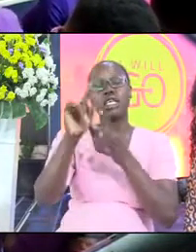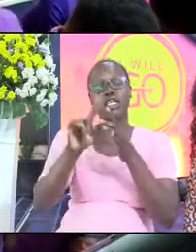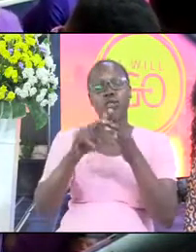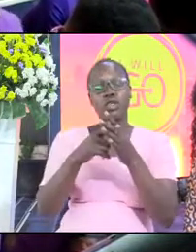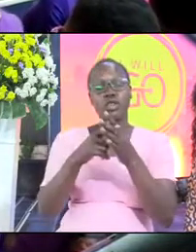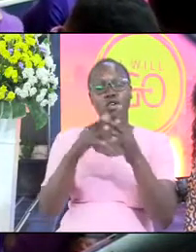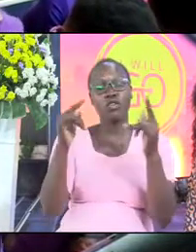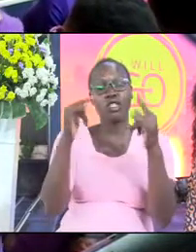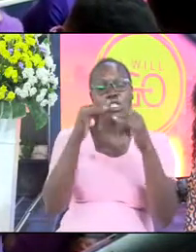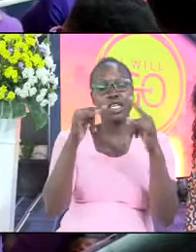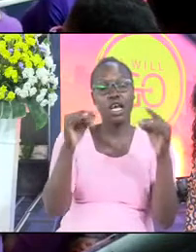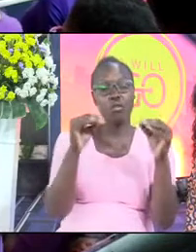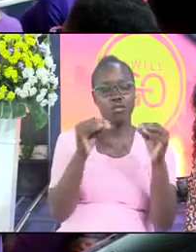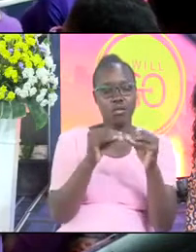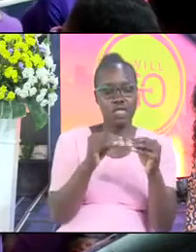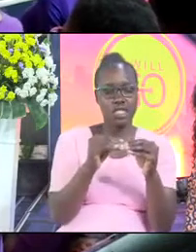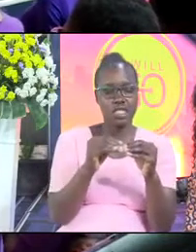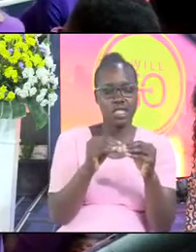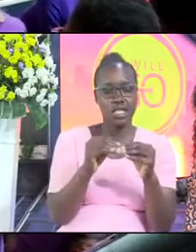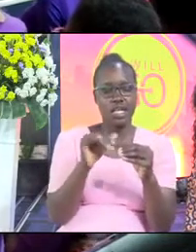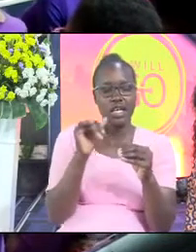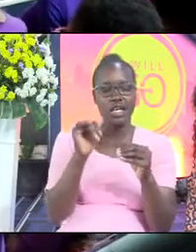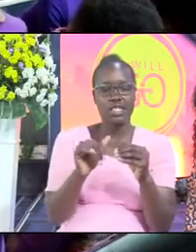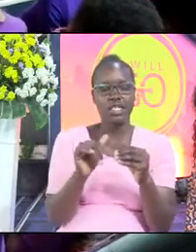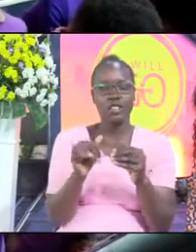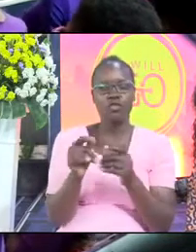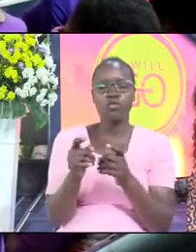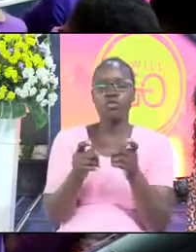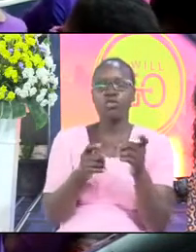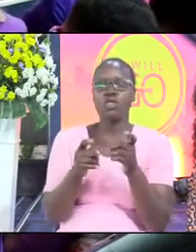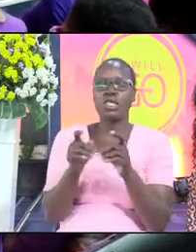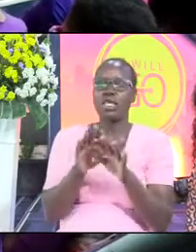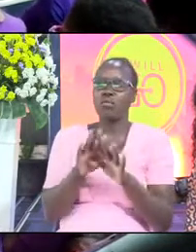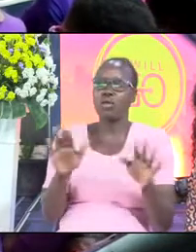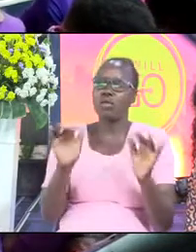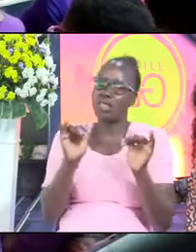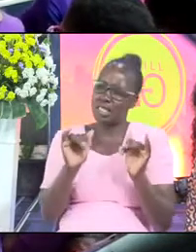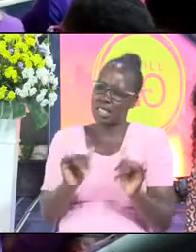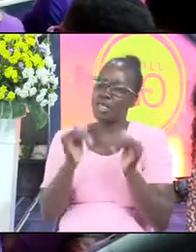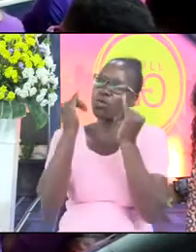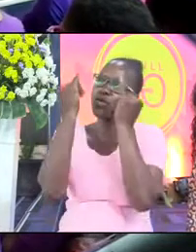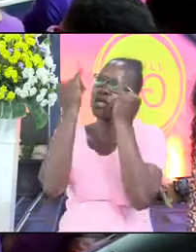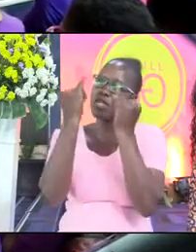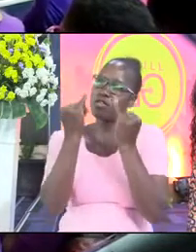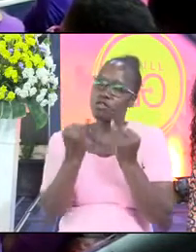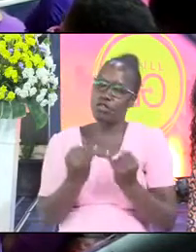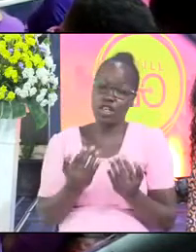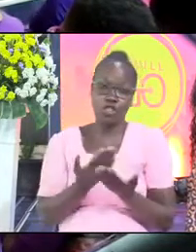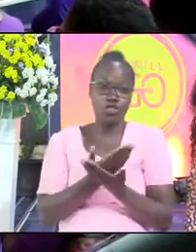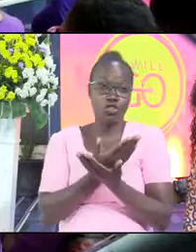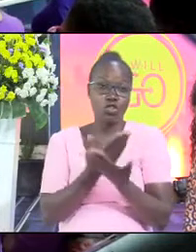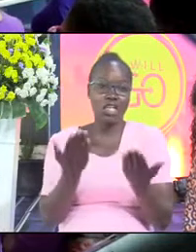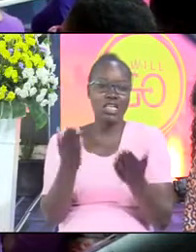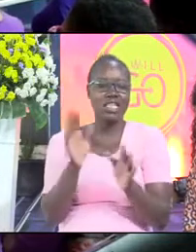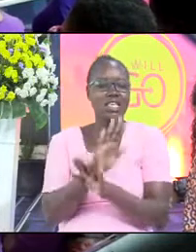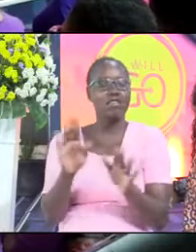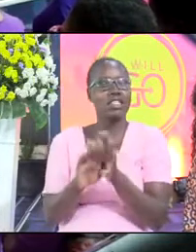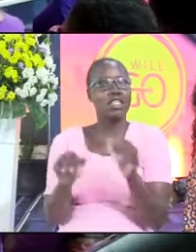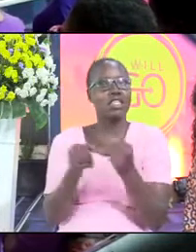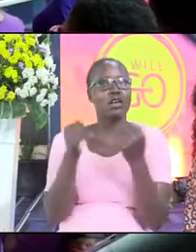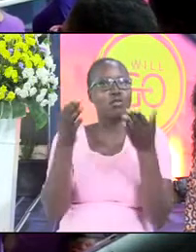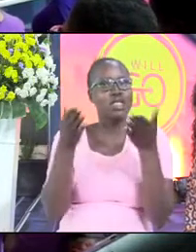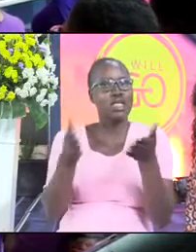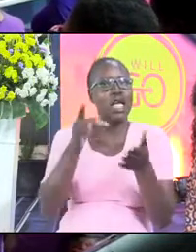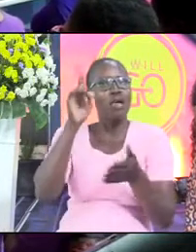this encampment, that you can take up permanent residence. We invite you in, Lord. Everything that happens